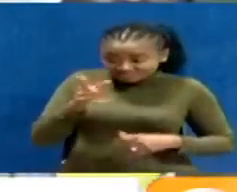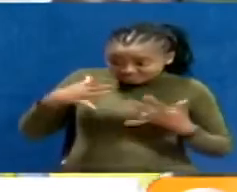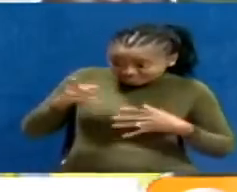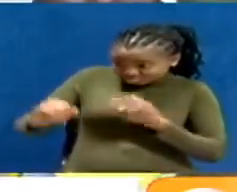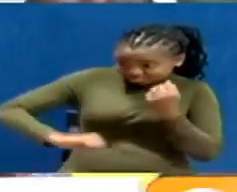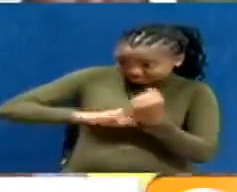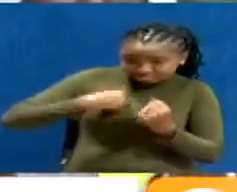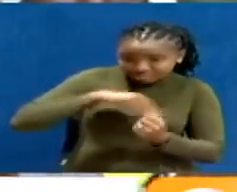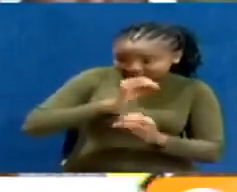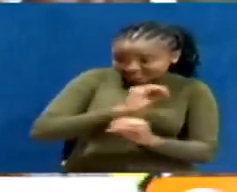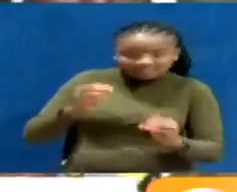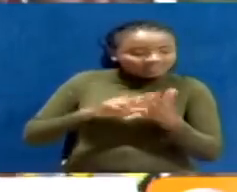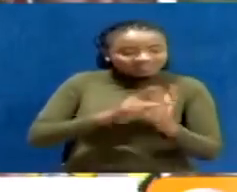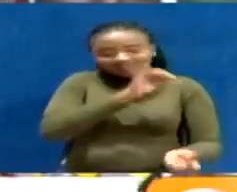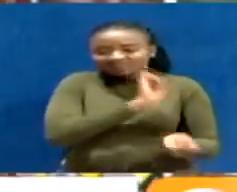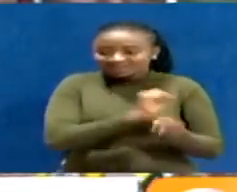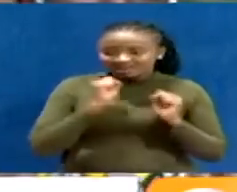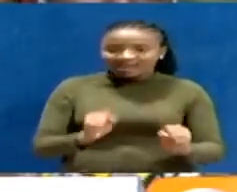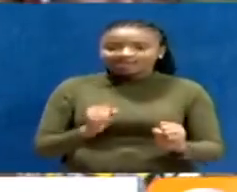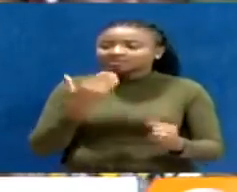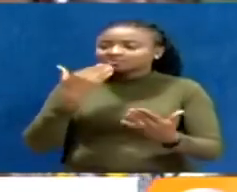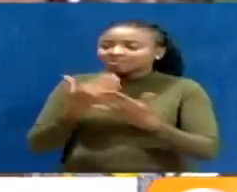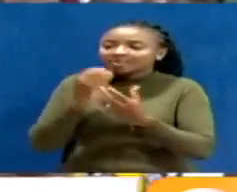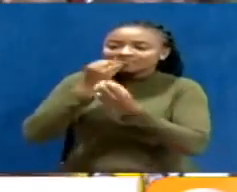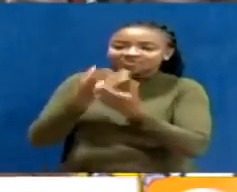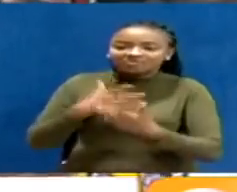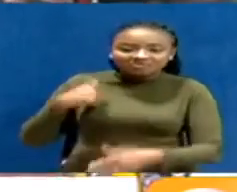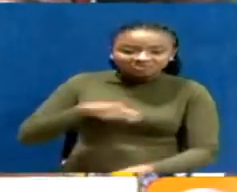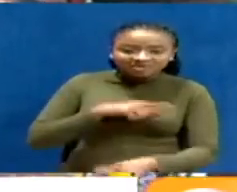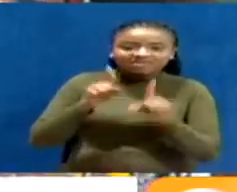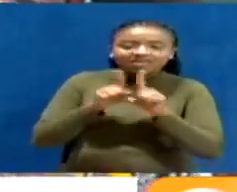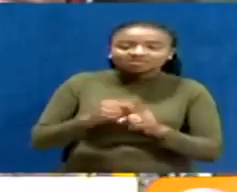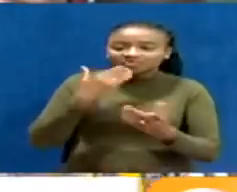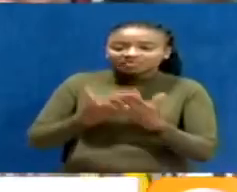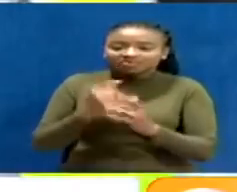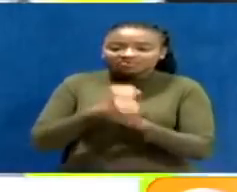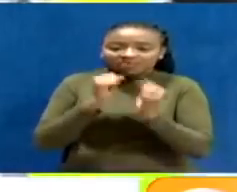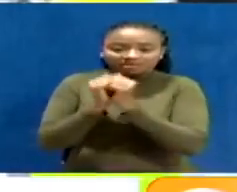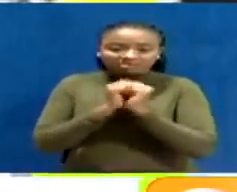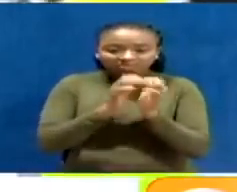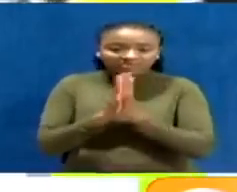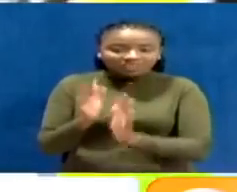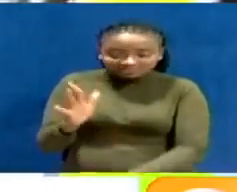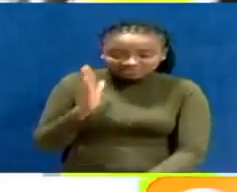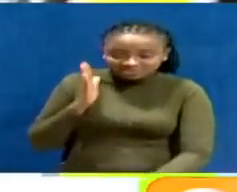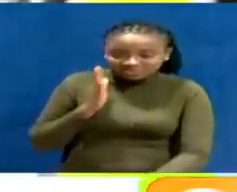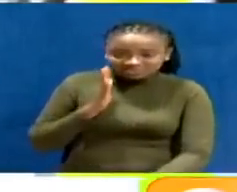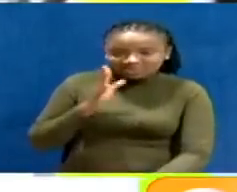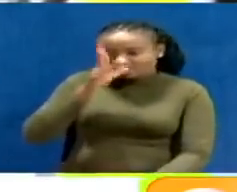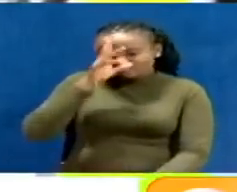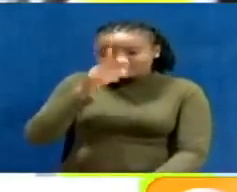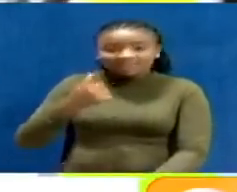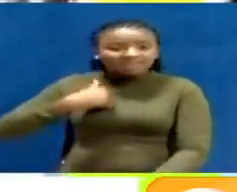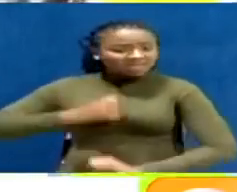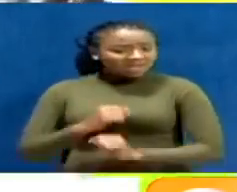hatungepata. Tamshukuru kwa information, na mshukuru pia kwa cooperation yenu pamoja na security agents. So, kitu ambacho nimefurahia ni kwamba the